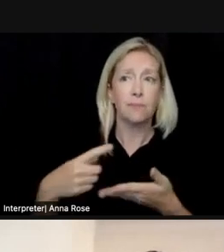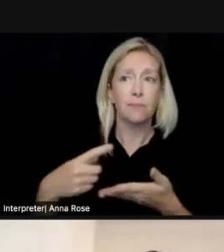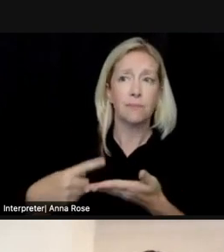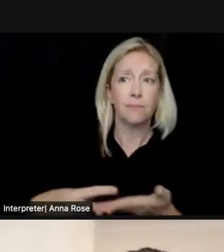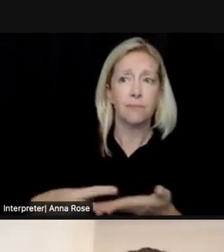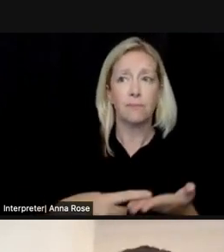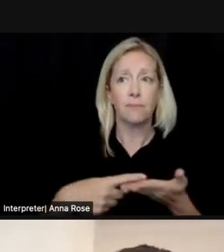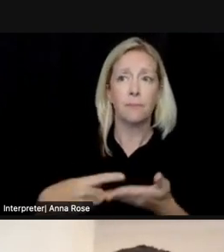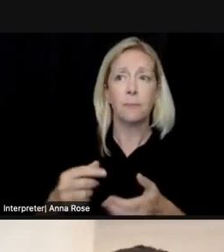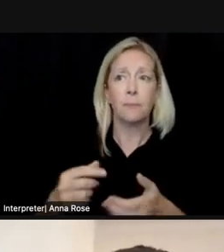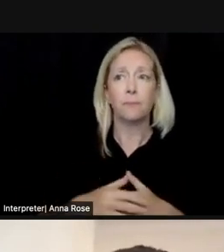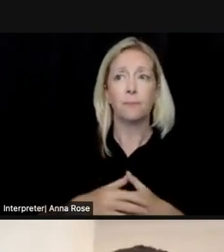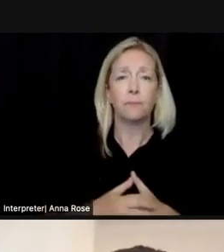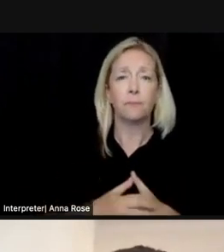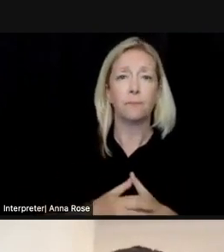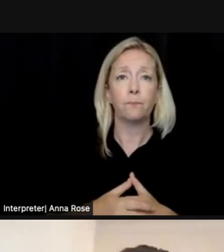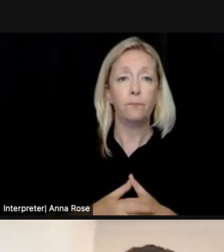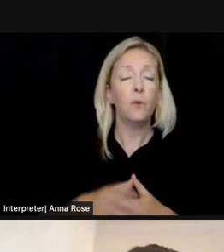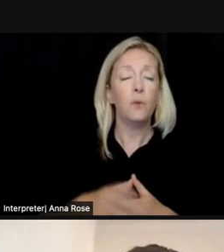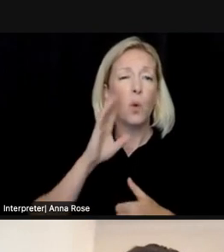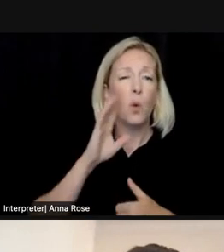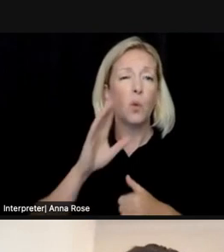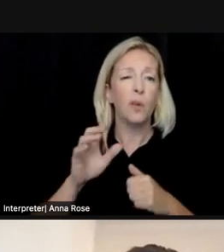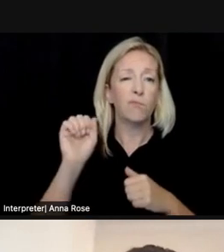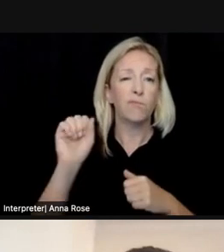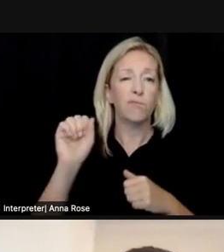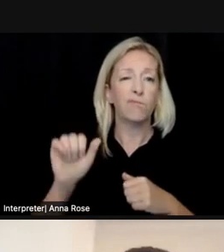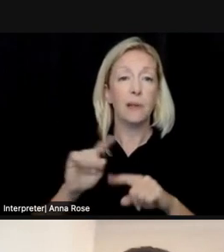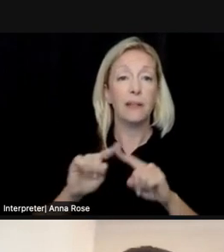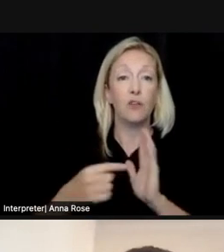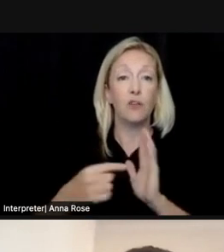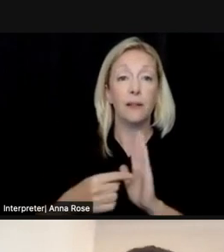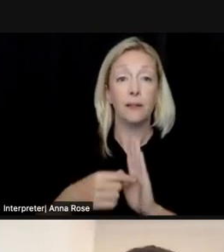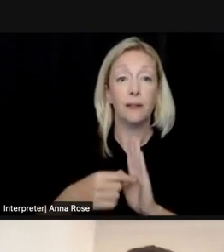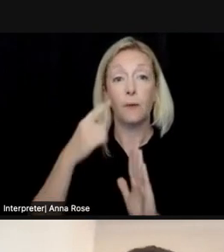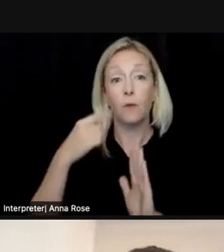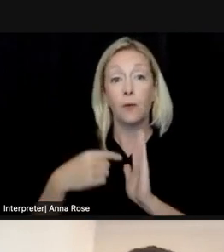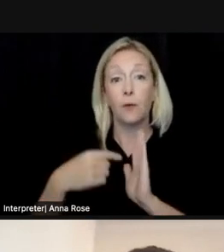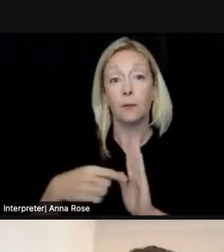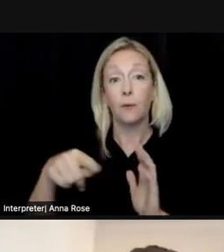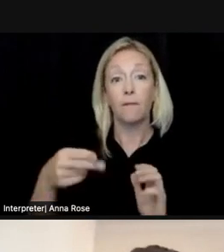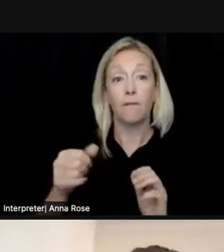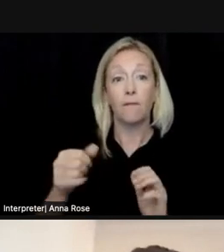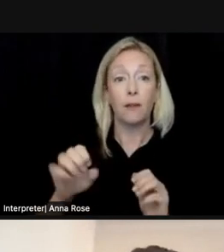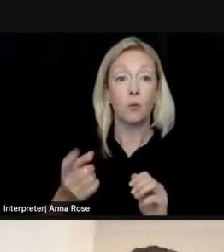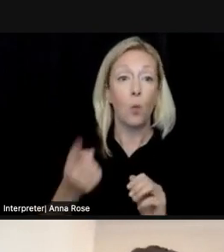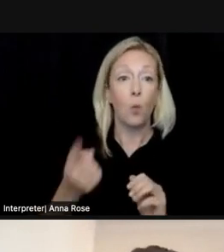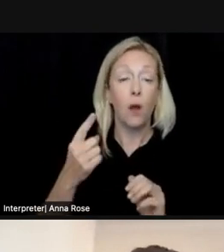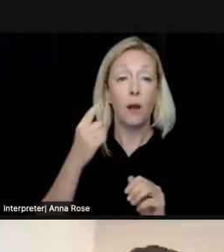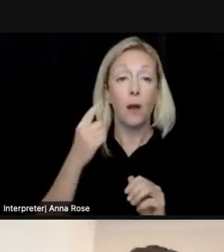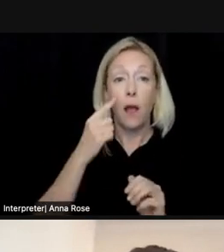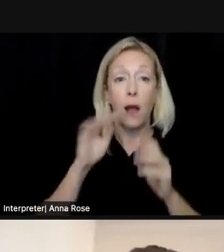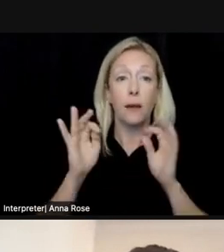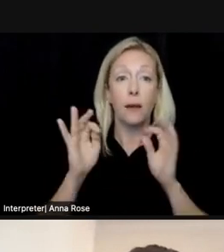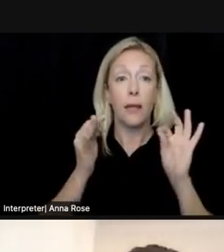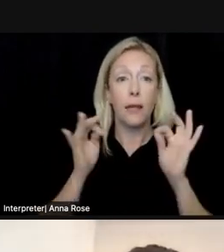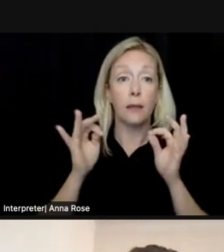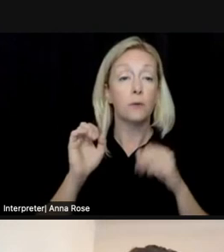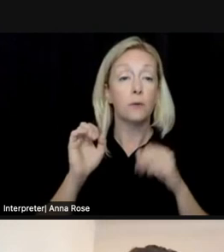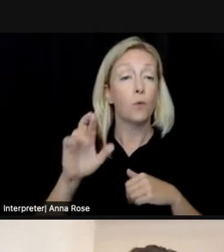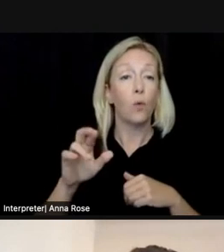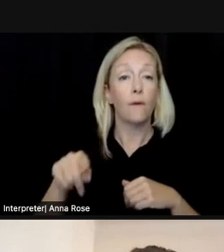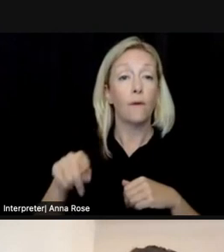might be for a student who's in phase 1 using an eye gaze system that might not be visually accessible for them. Or a student who is in phase